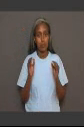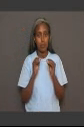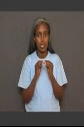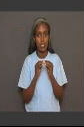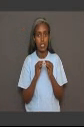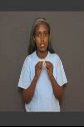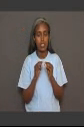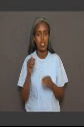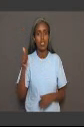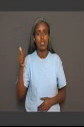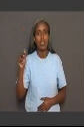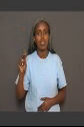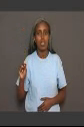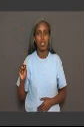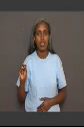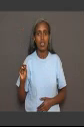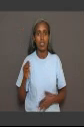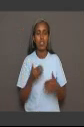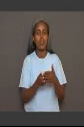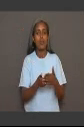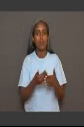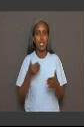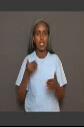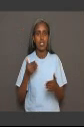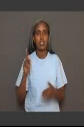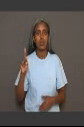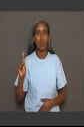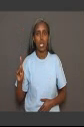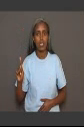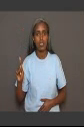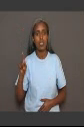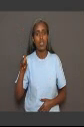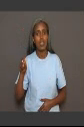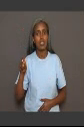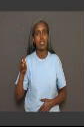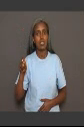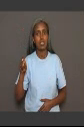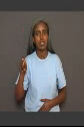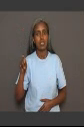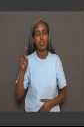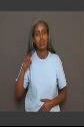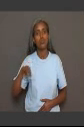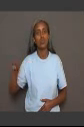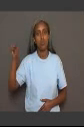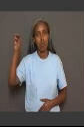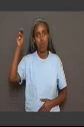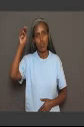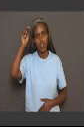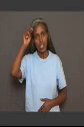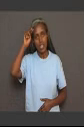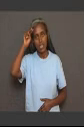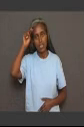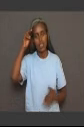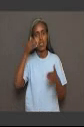plus an minus 1x to the power